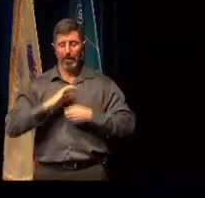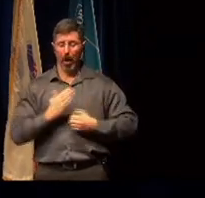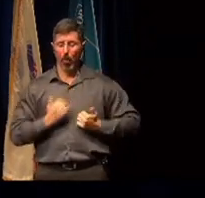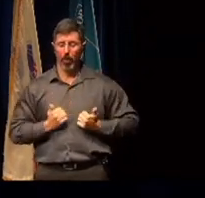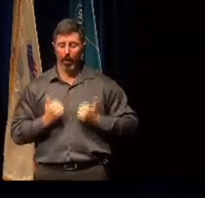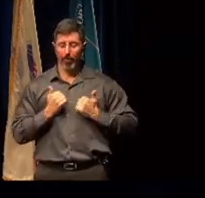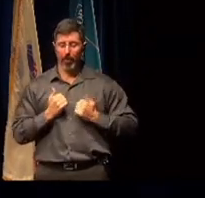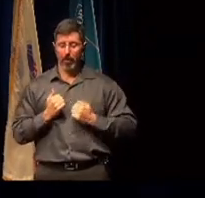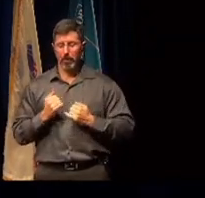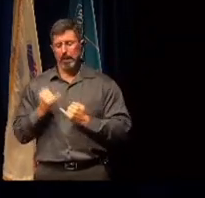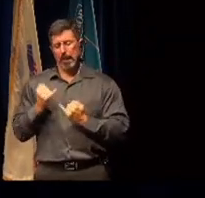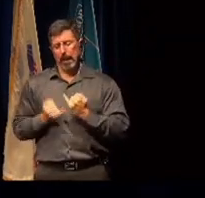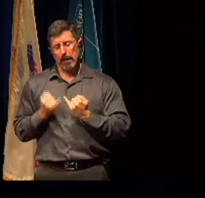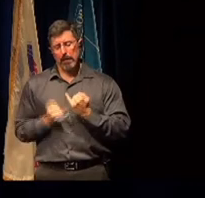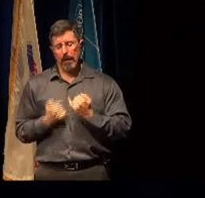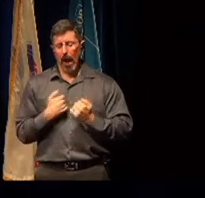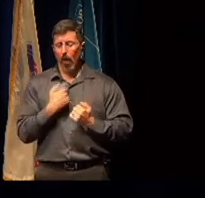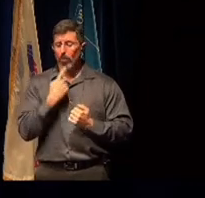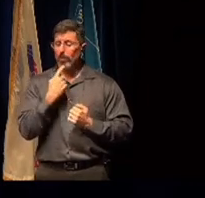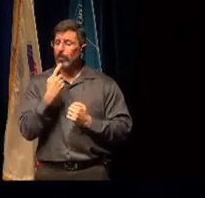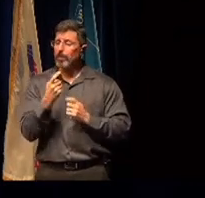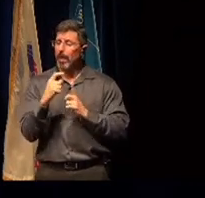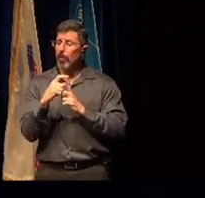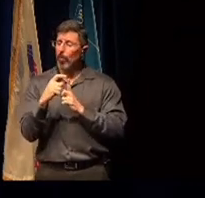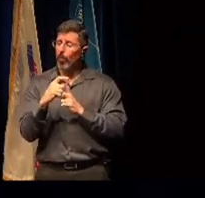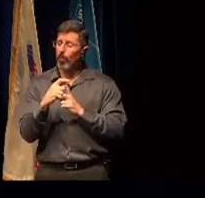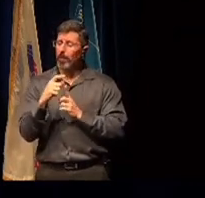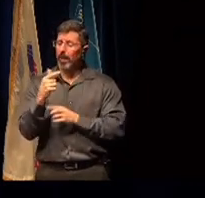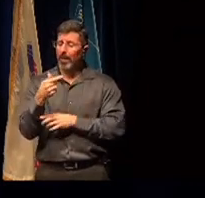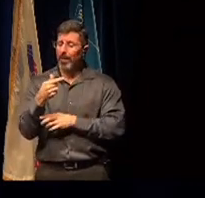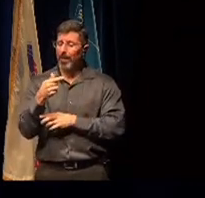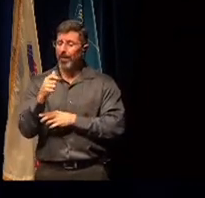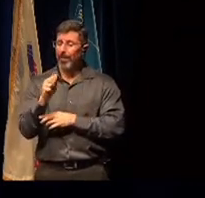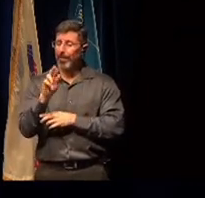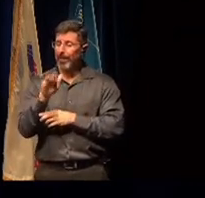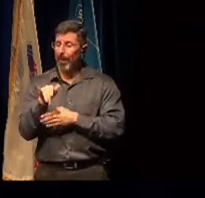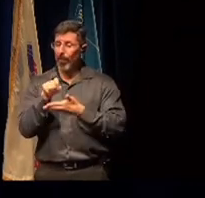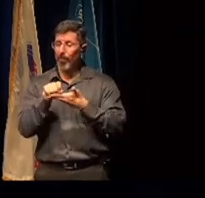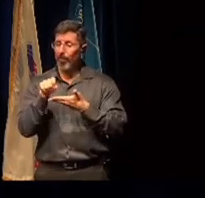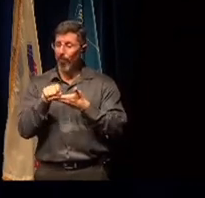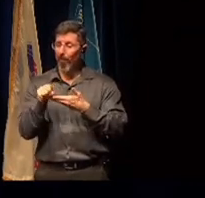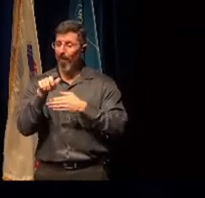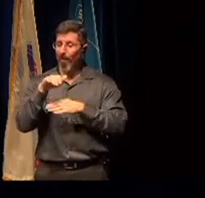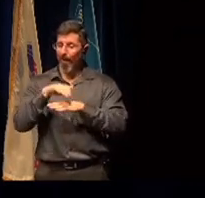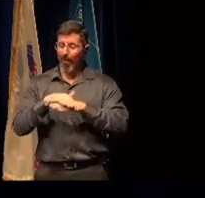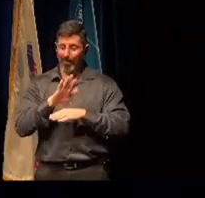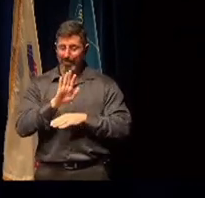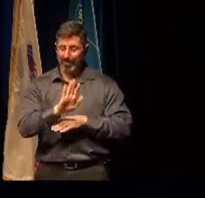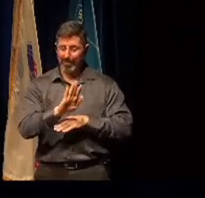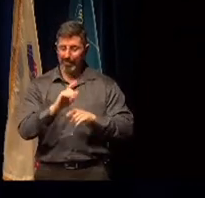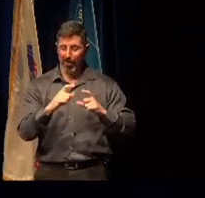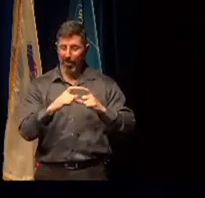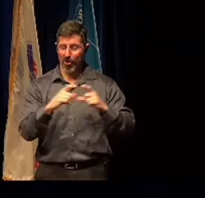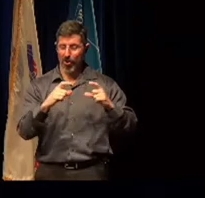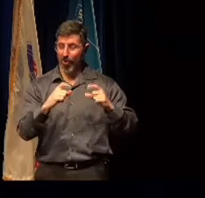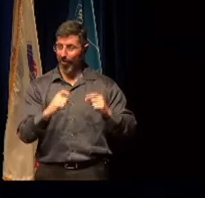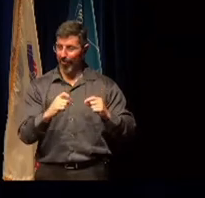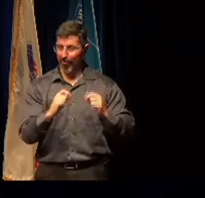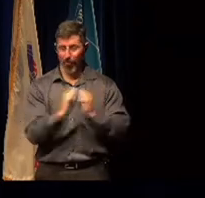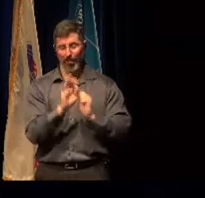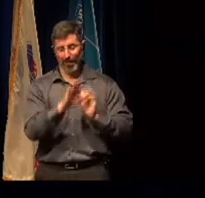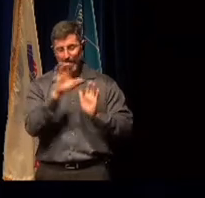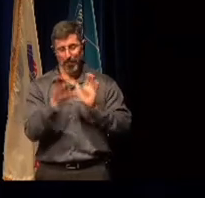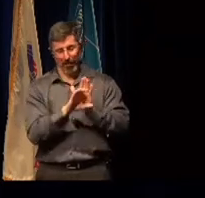will conclude with the words Gary had printed on the back of his personalized card with his portrait painted by Jim Nelson, printed on the front.